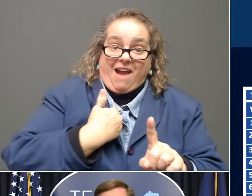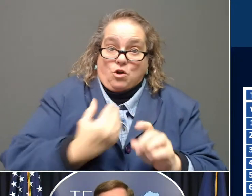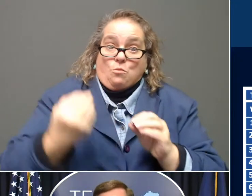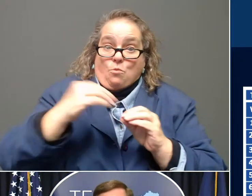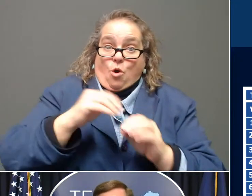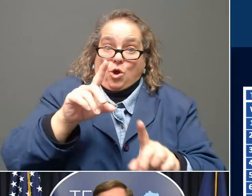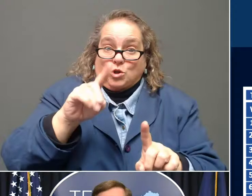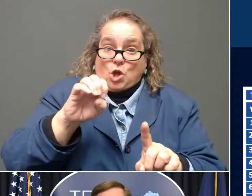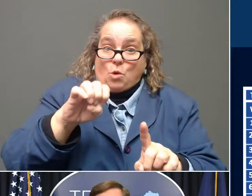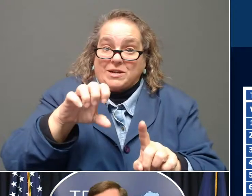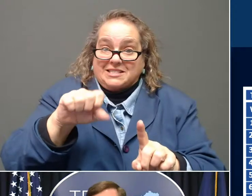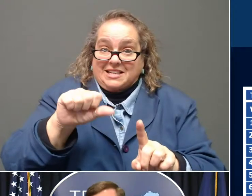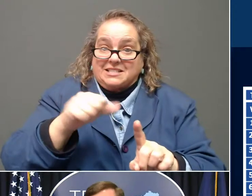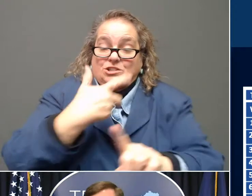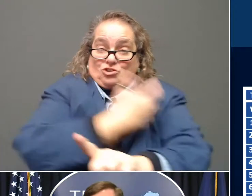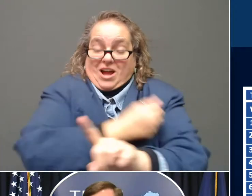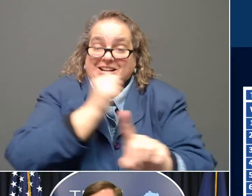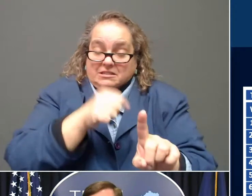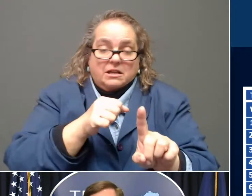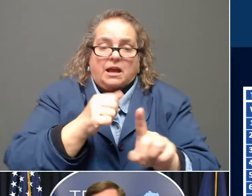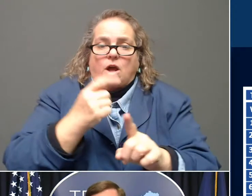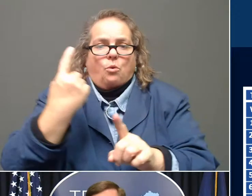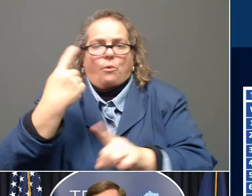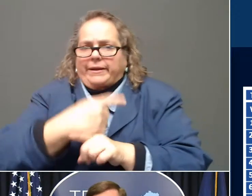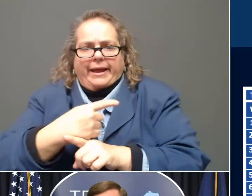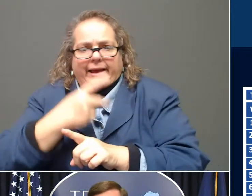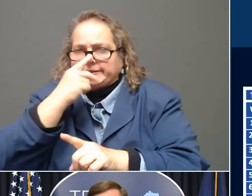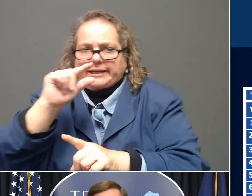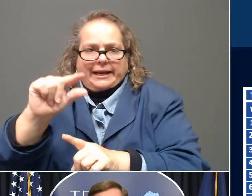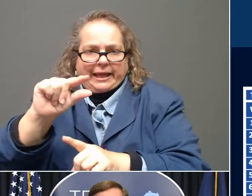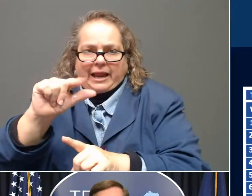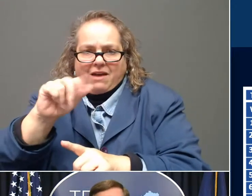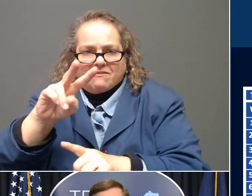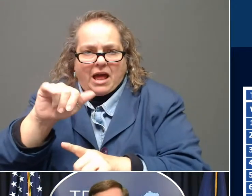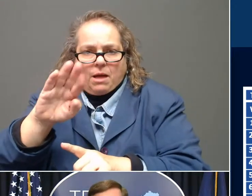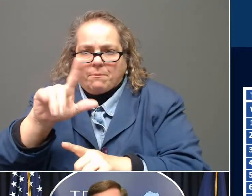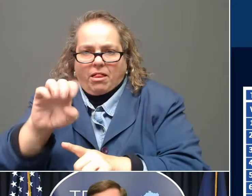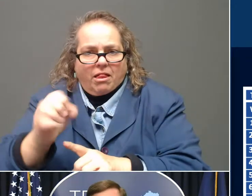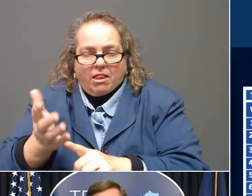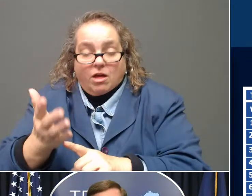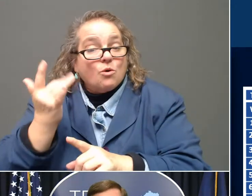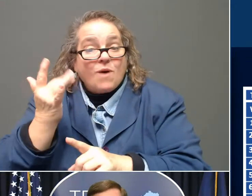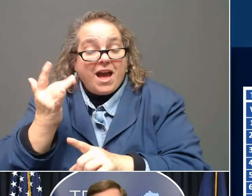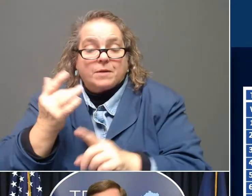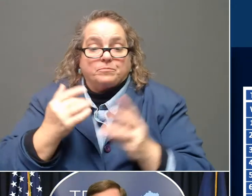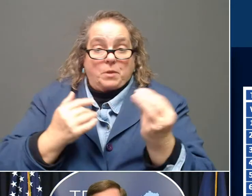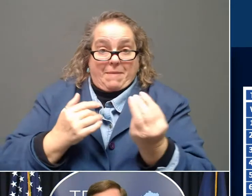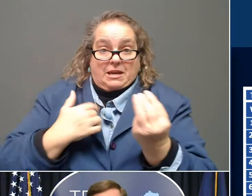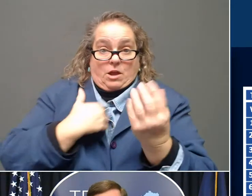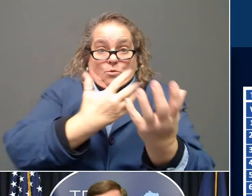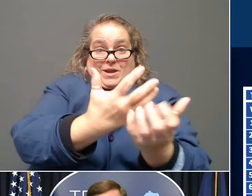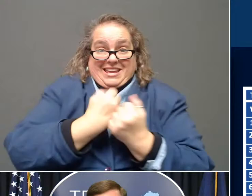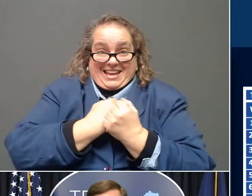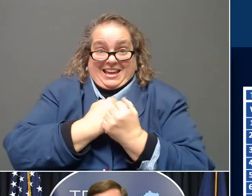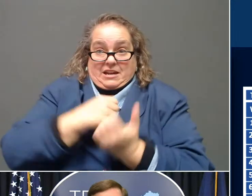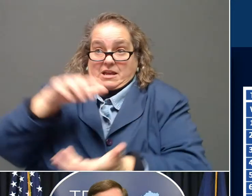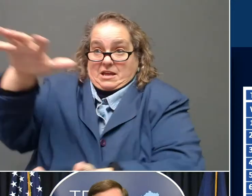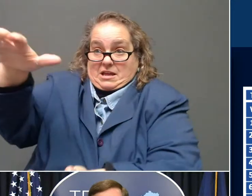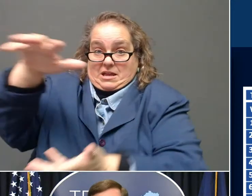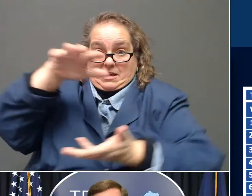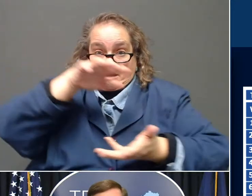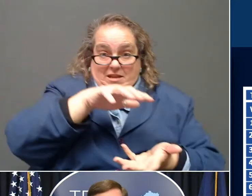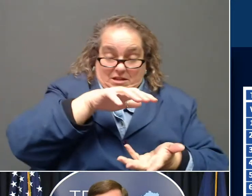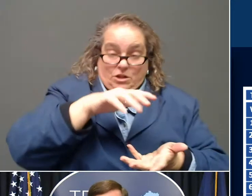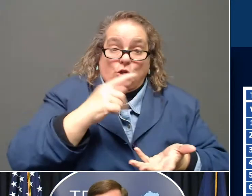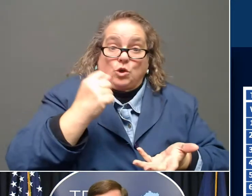supply. And the reason that so many out there can't get appointments is just a matter of supply. This shows that we're filling every